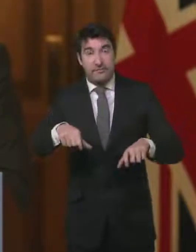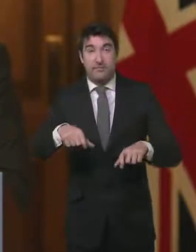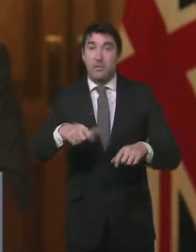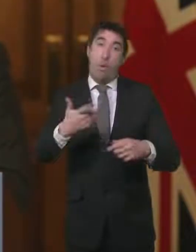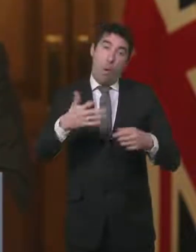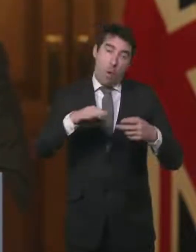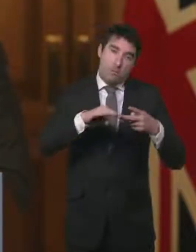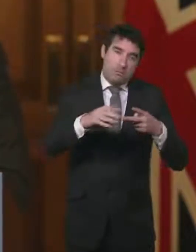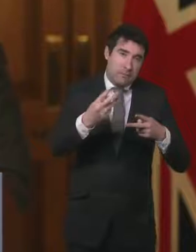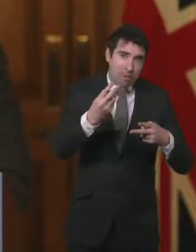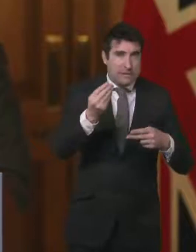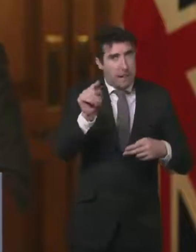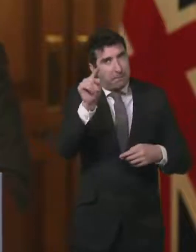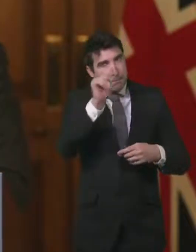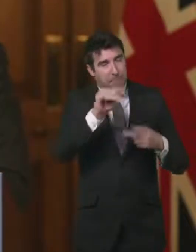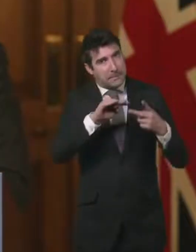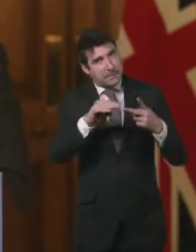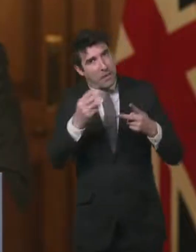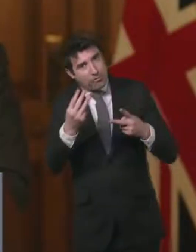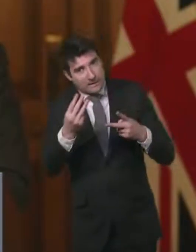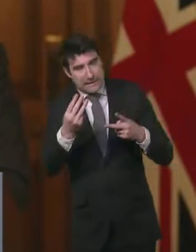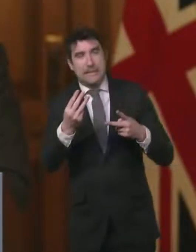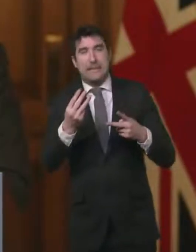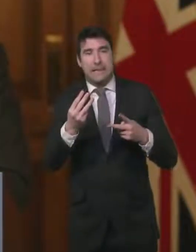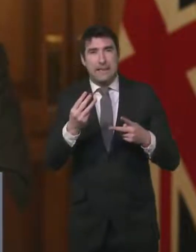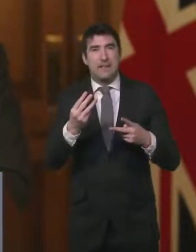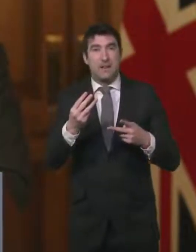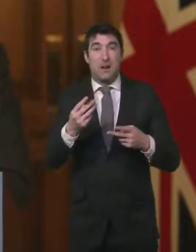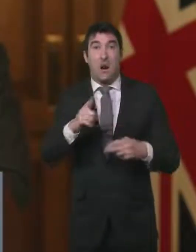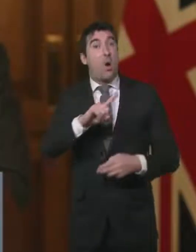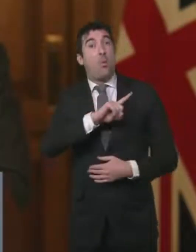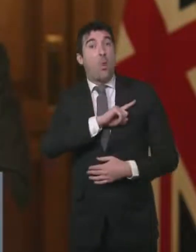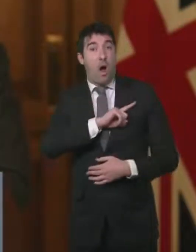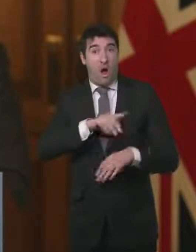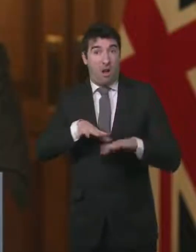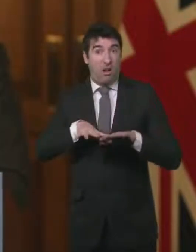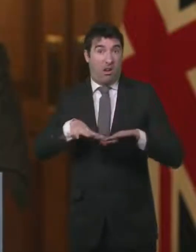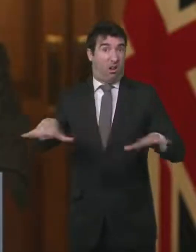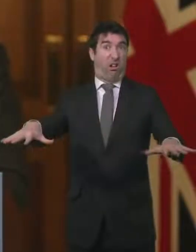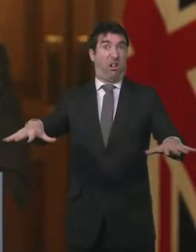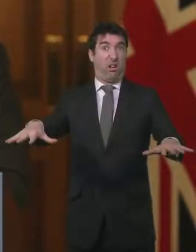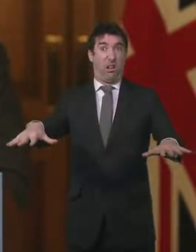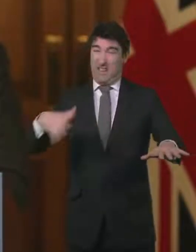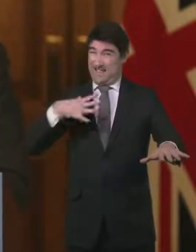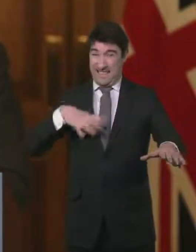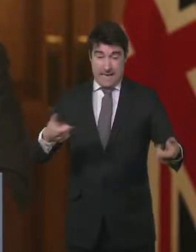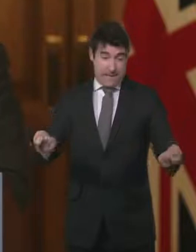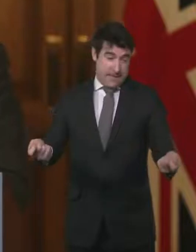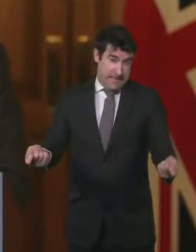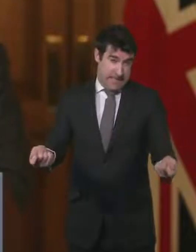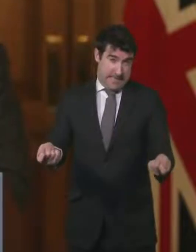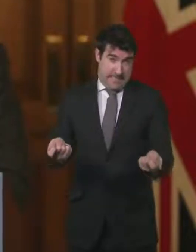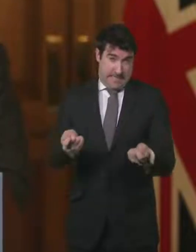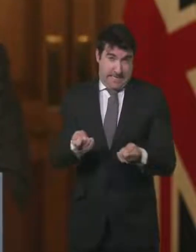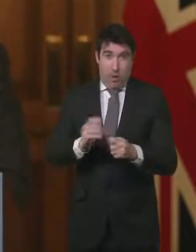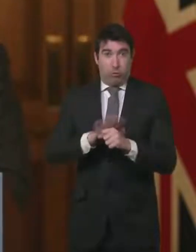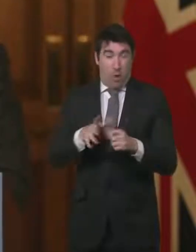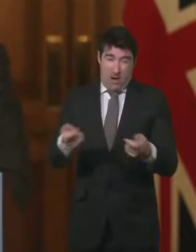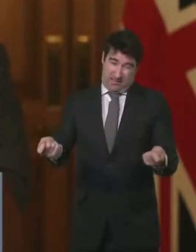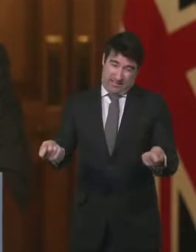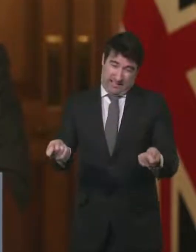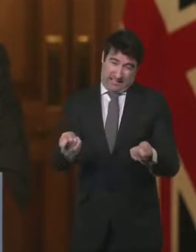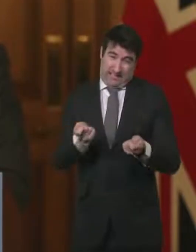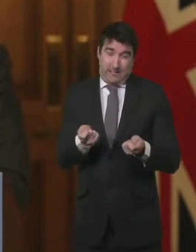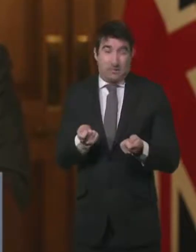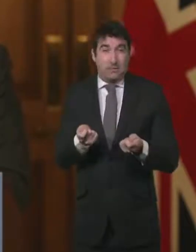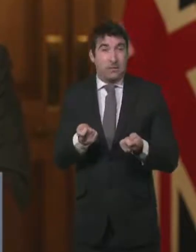want to get those areas out as fast as we can, but the data at the moment simply doesn't allow it. The spread of the new